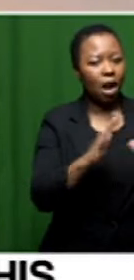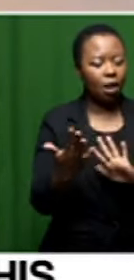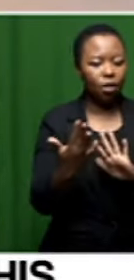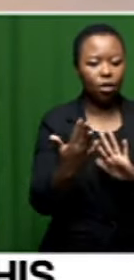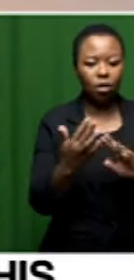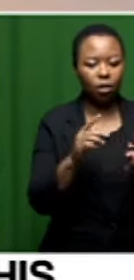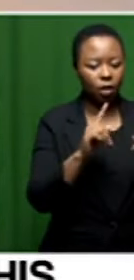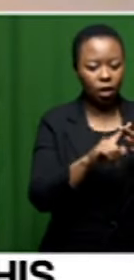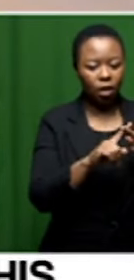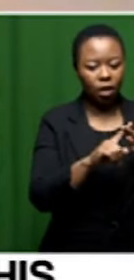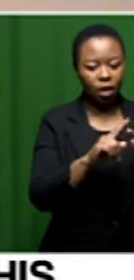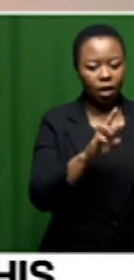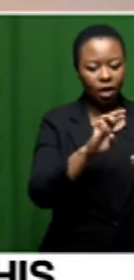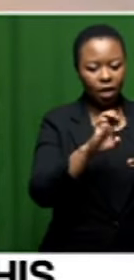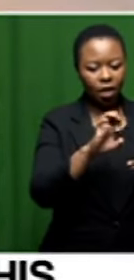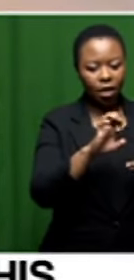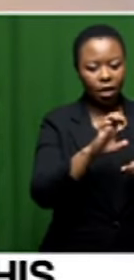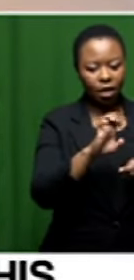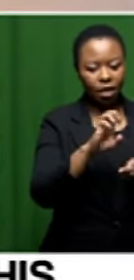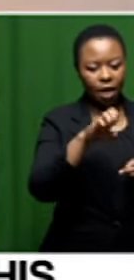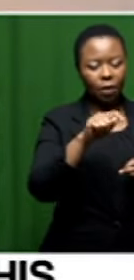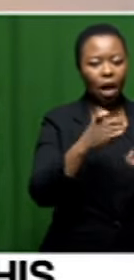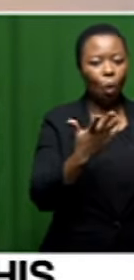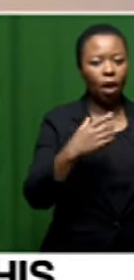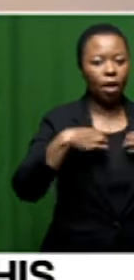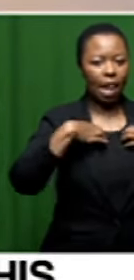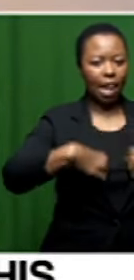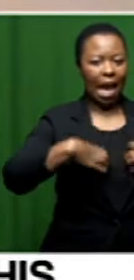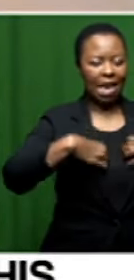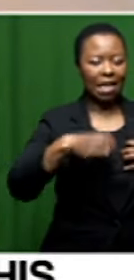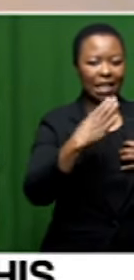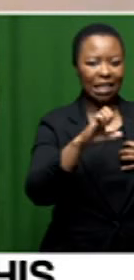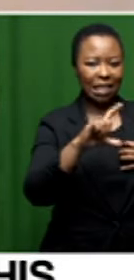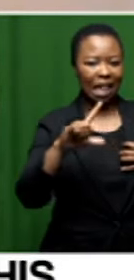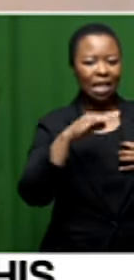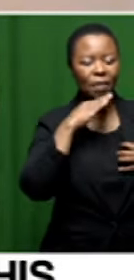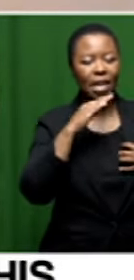receptor, which is found in great numbers in lung cells called